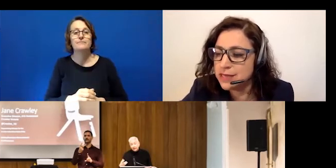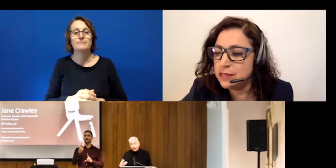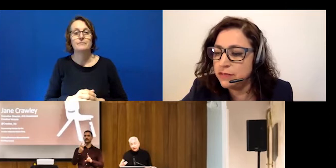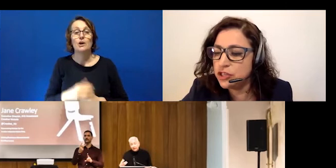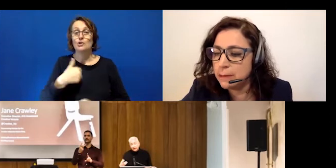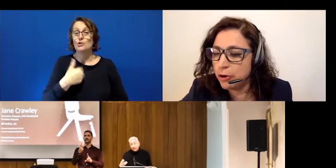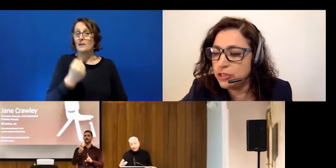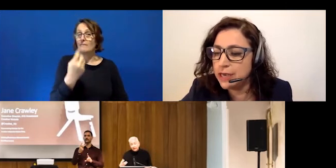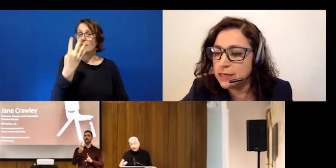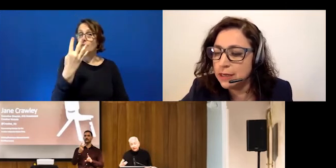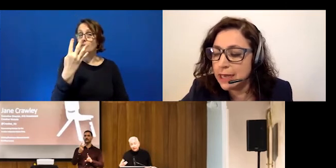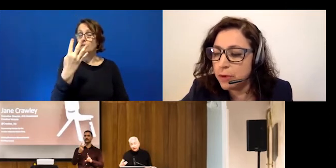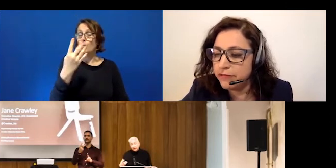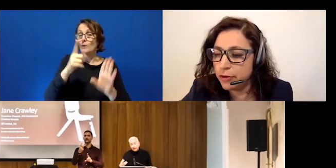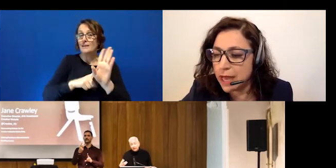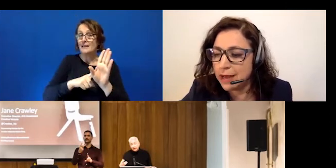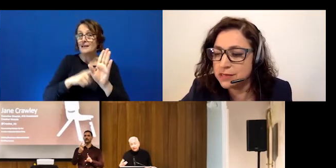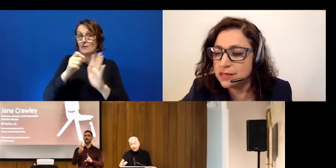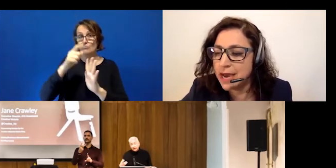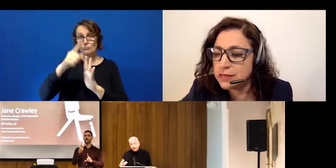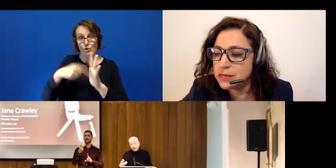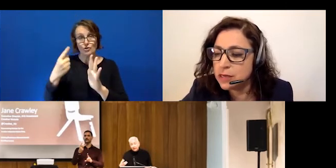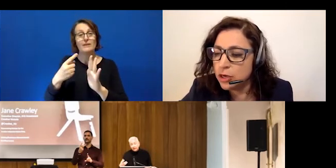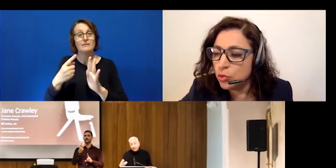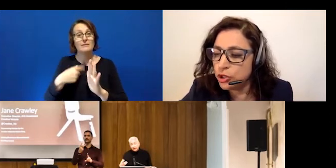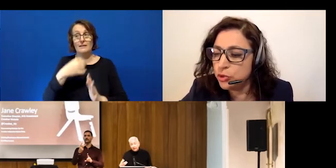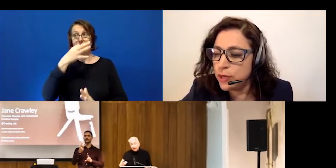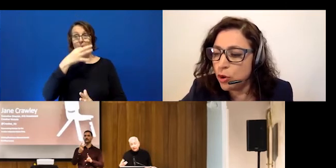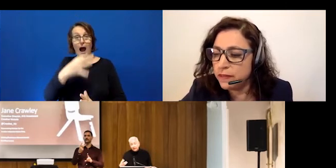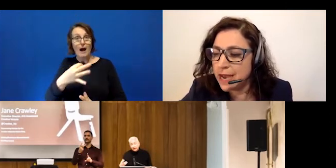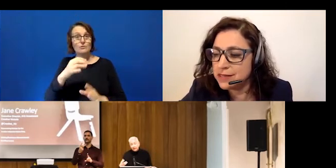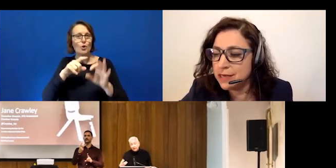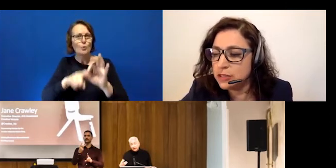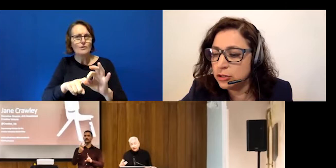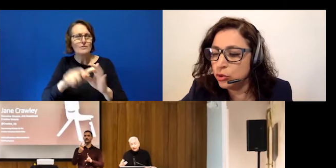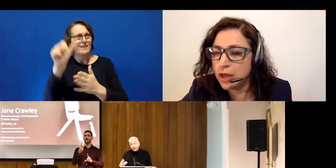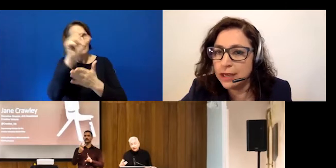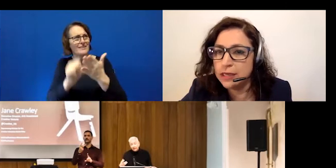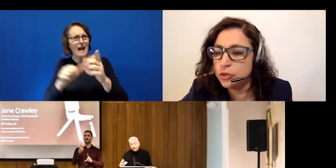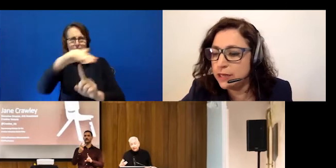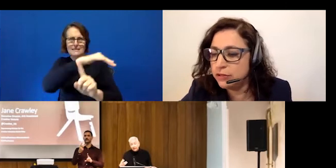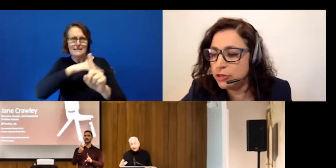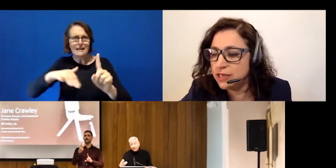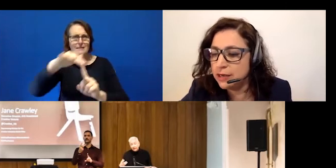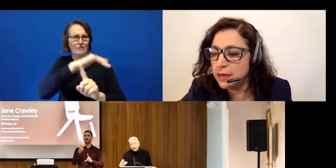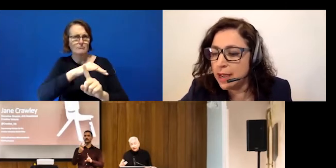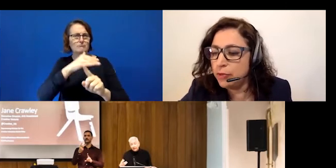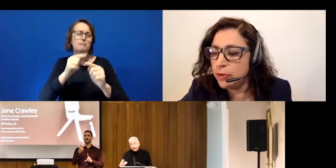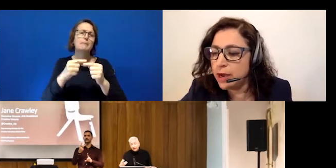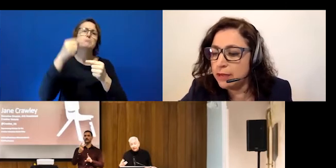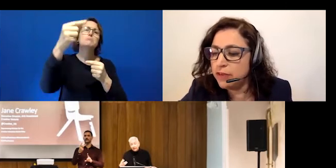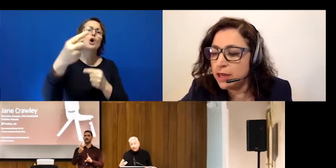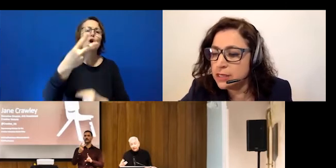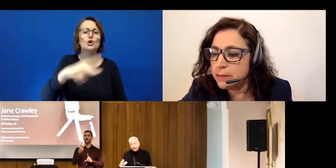art sector visioning project led by Feral Arts that asks, what do we want the art sector to look like in 2030? And